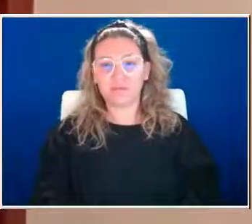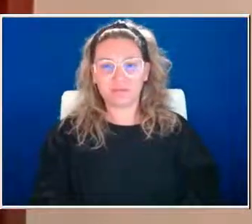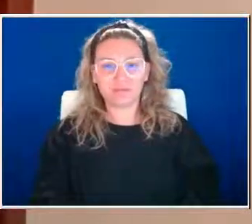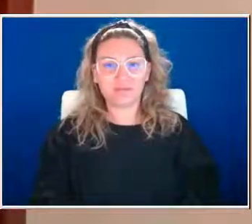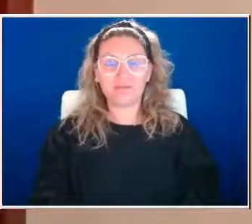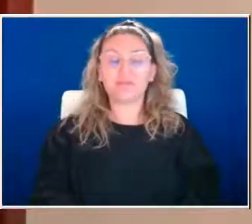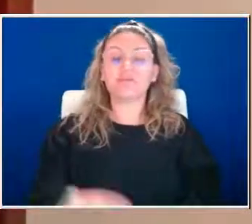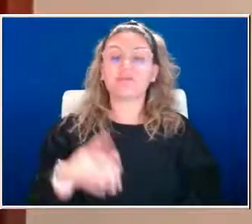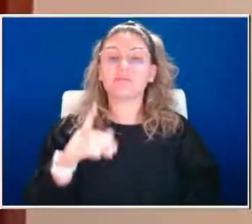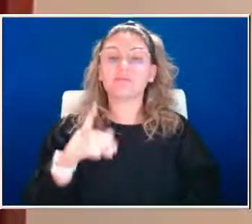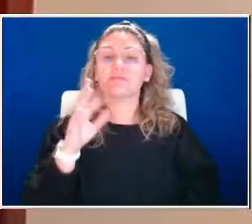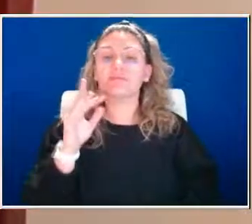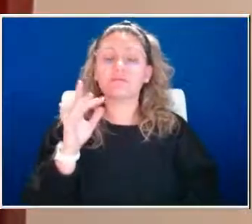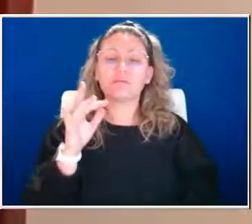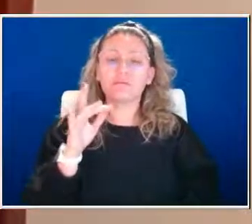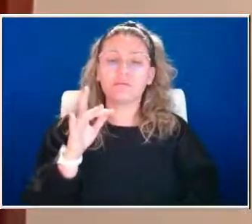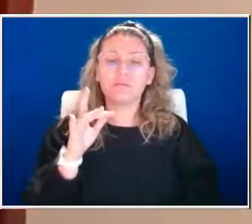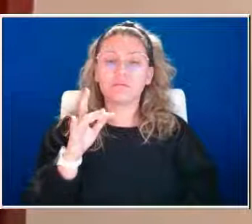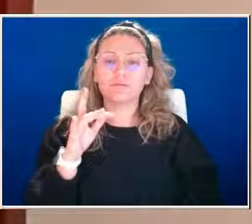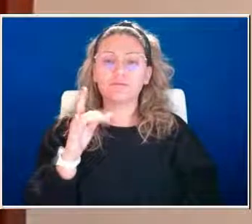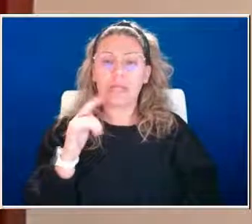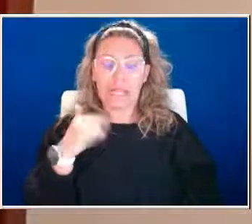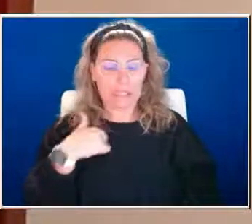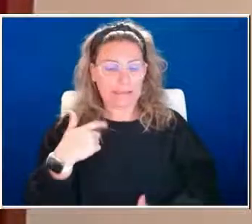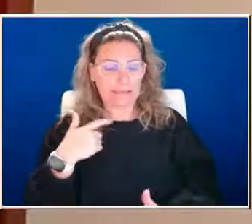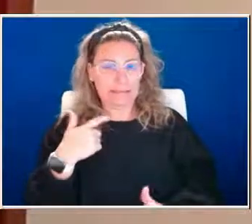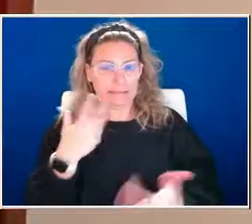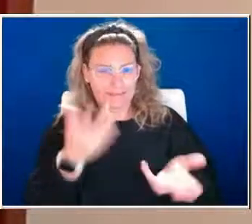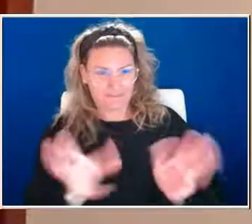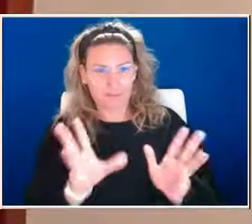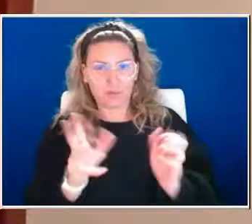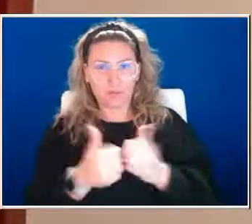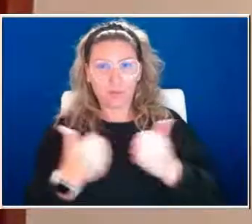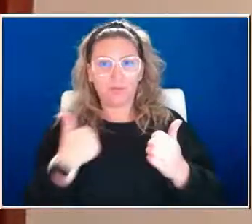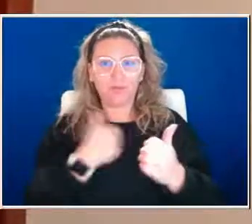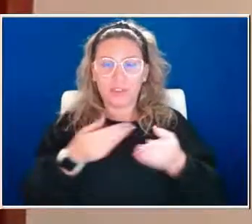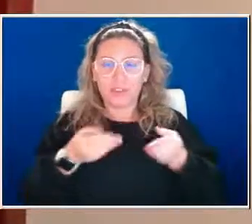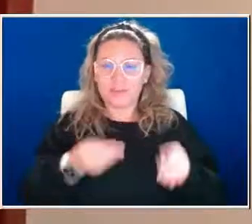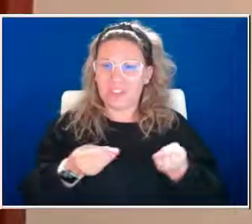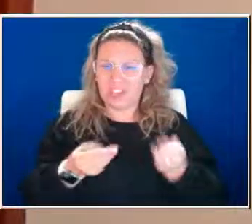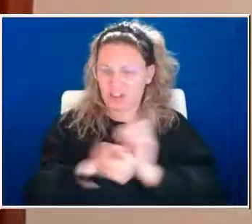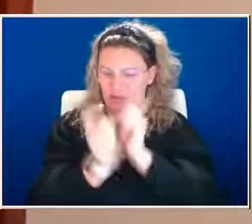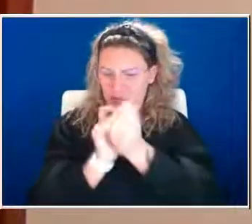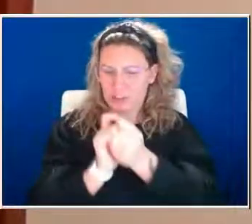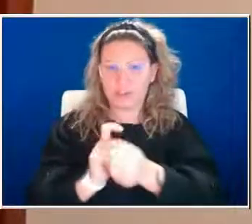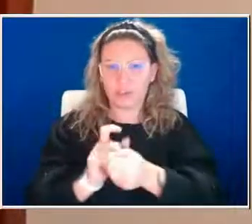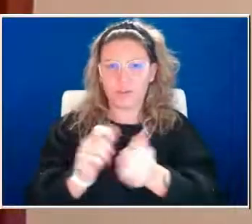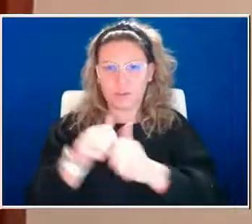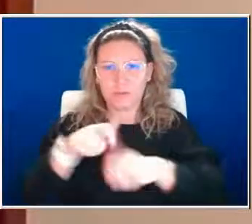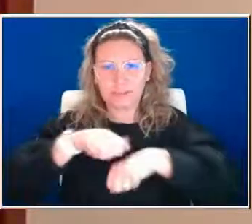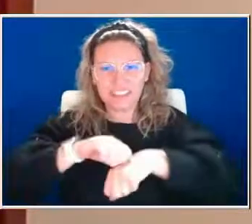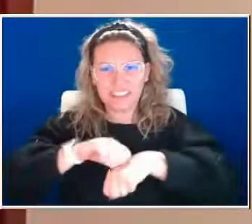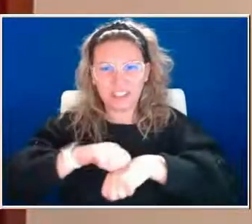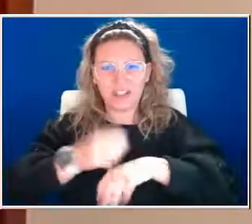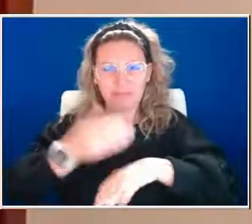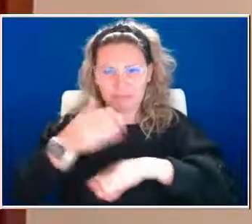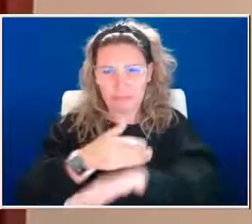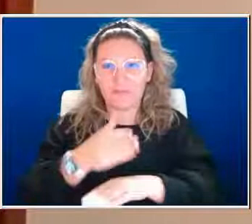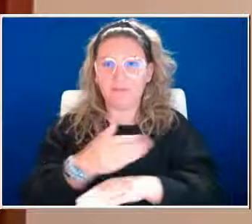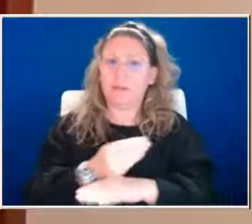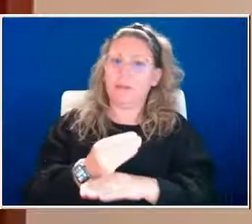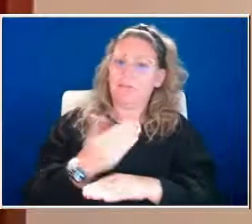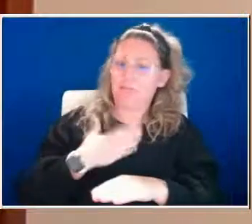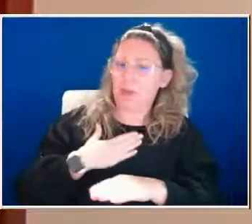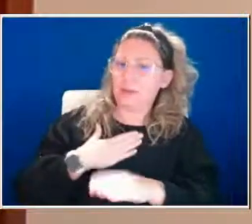Because I was just finishing with breastfeeding, there's a lot of changes in the breast tissue right after breastfeeding, and so I was advised by my